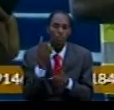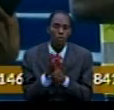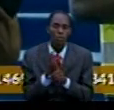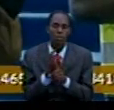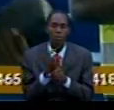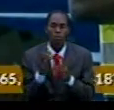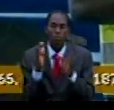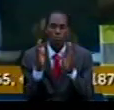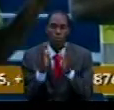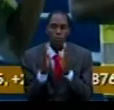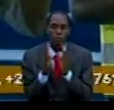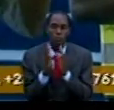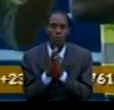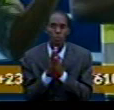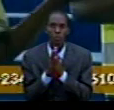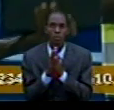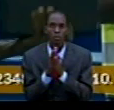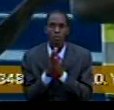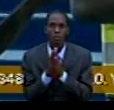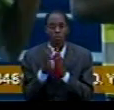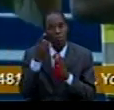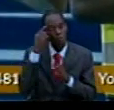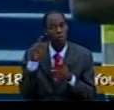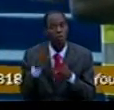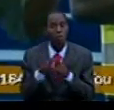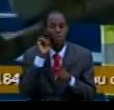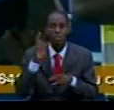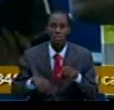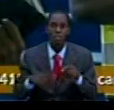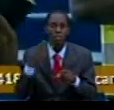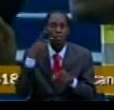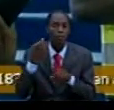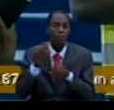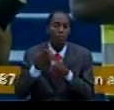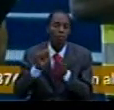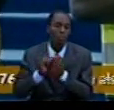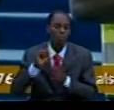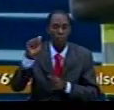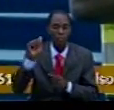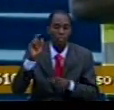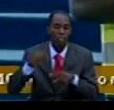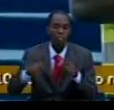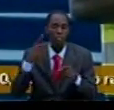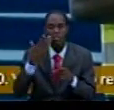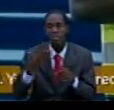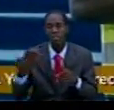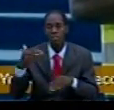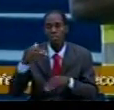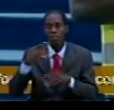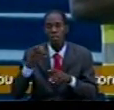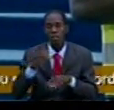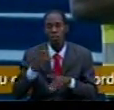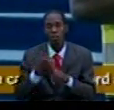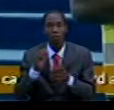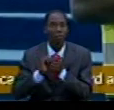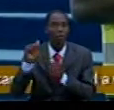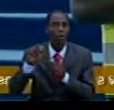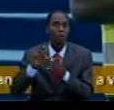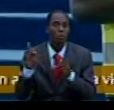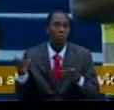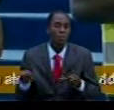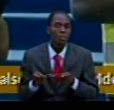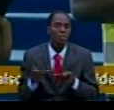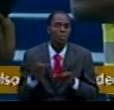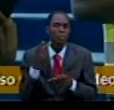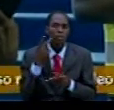eyes because I can't see from far. I can't see something very far. So when on the third day, the Spirit of God told me that